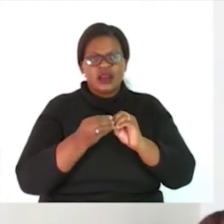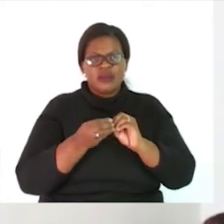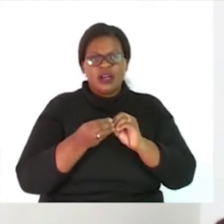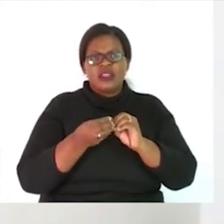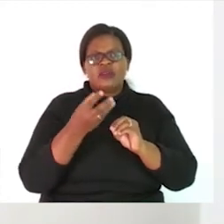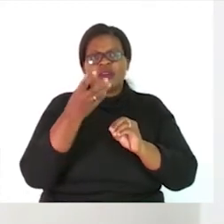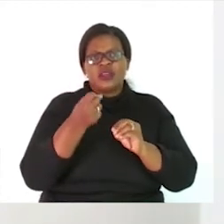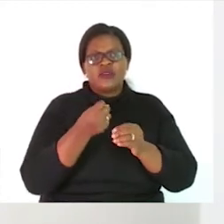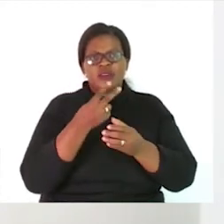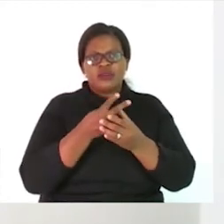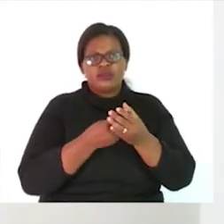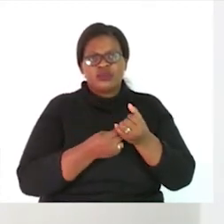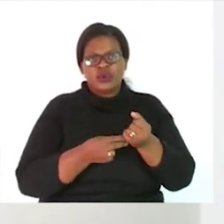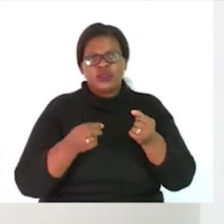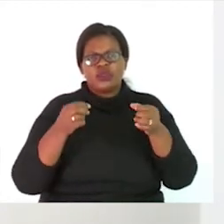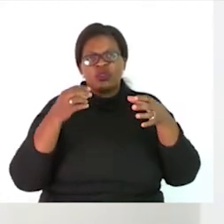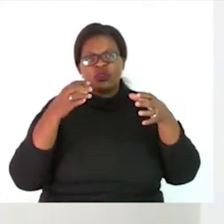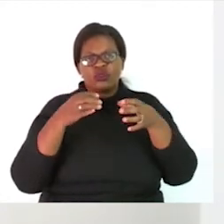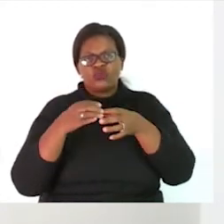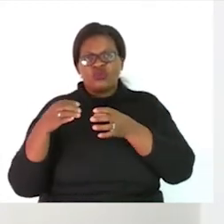sets. Assist me, Pomwene.